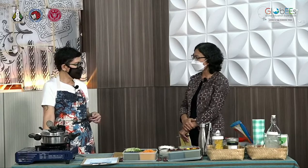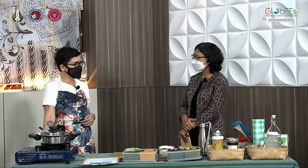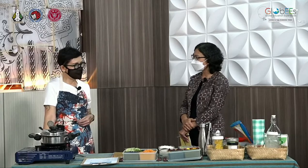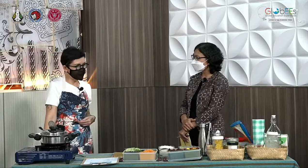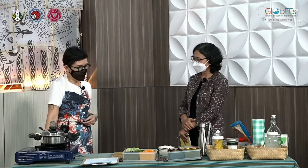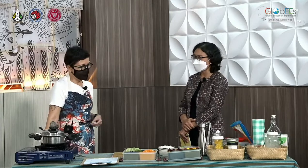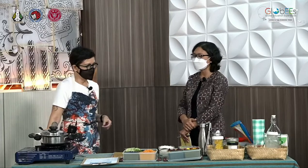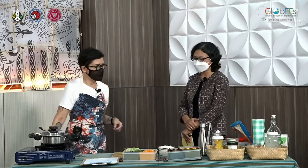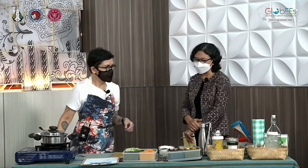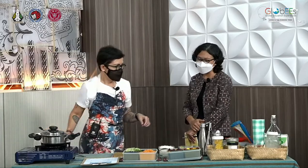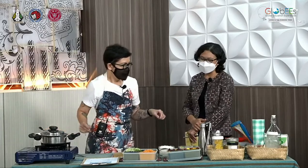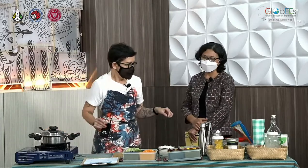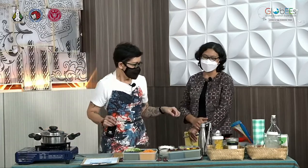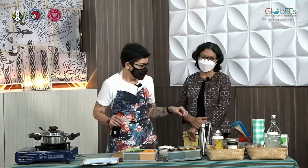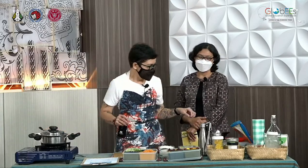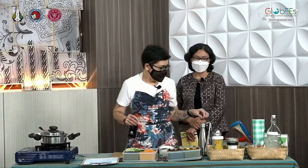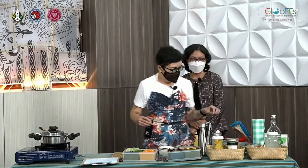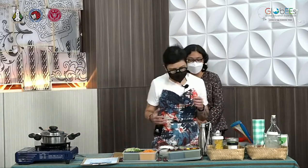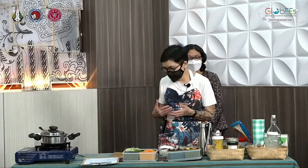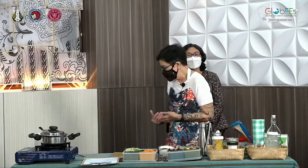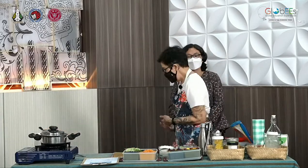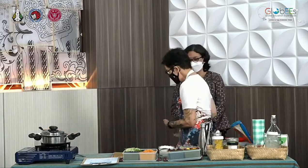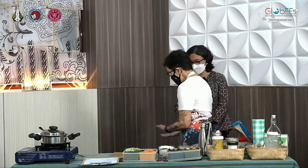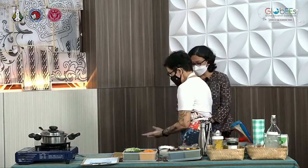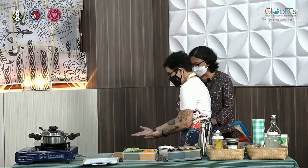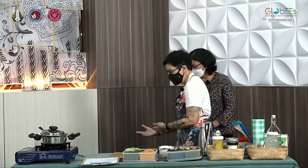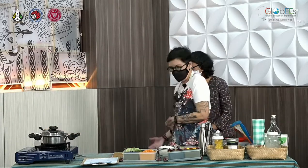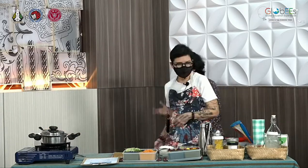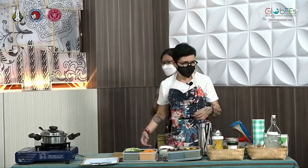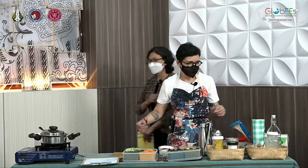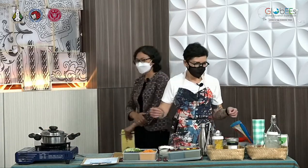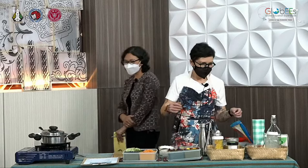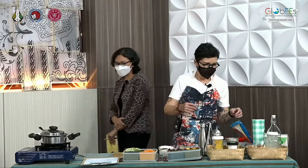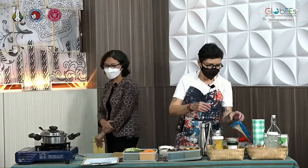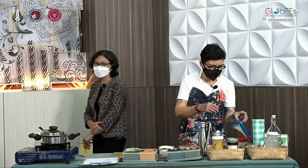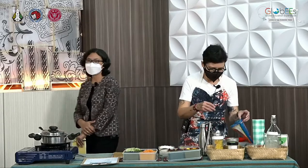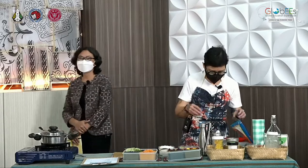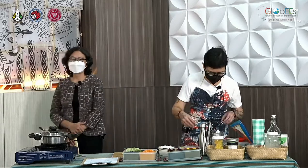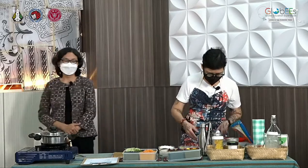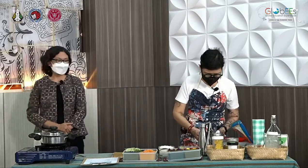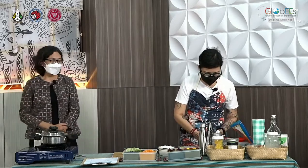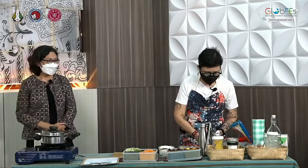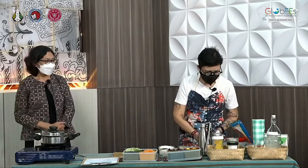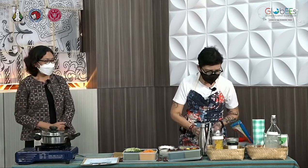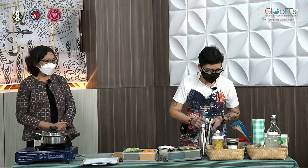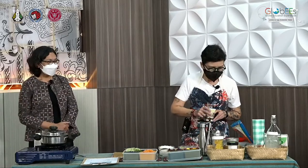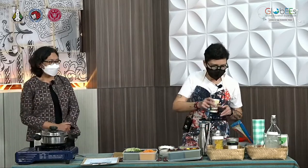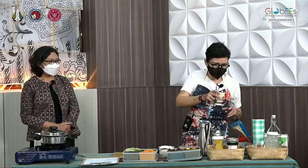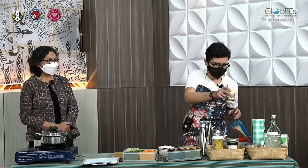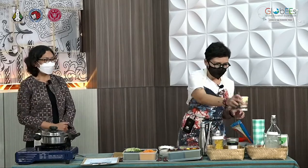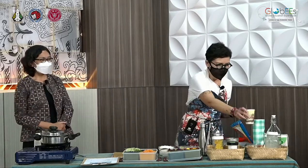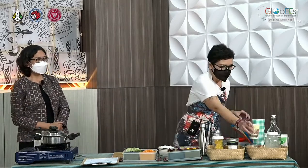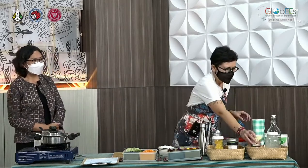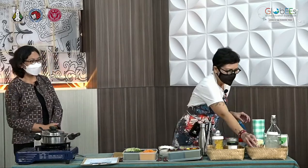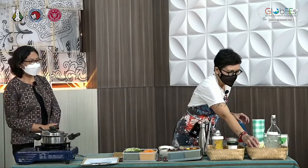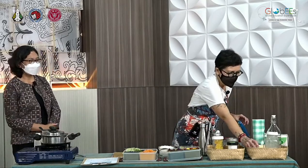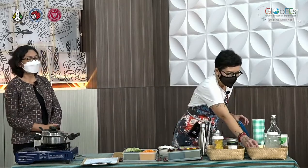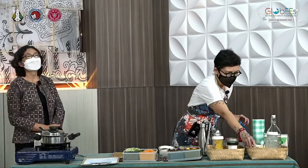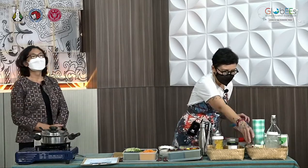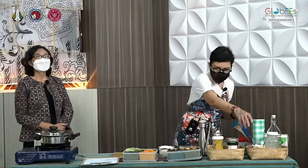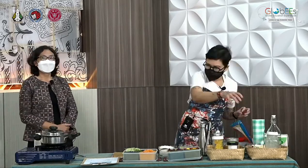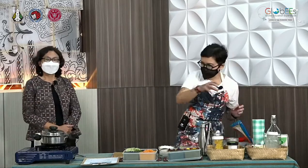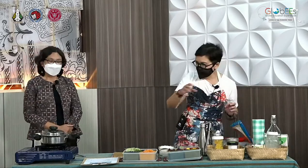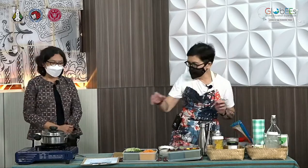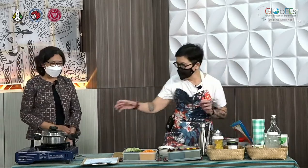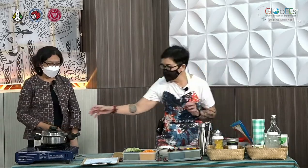second. Okay. Sure. Okay, second. The second one. If you can just okay. move over here, so we're not too crowded.